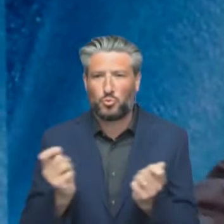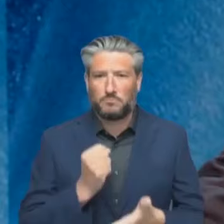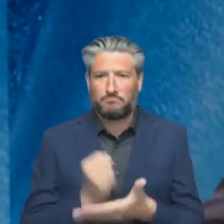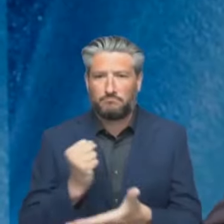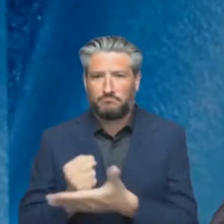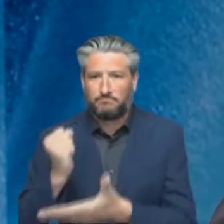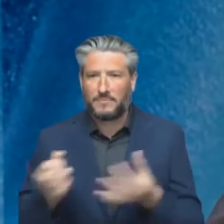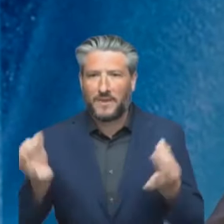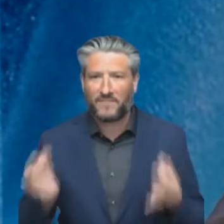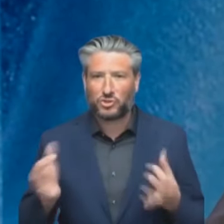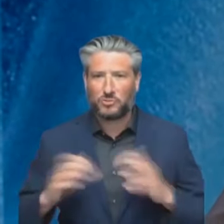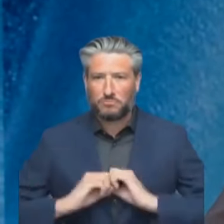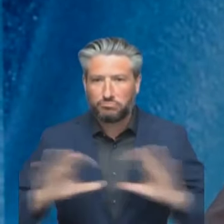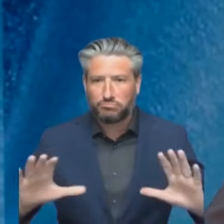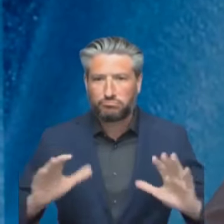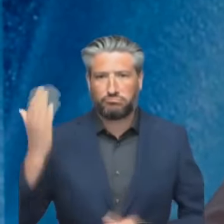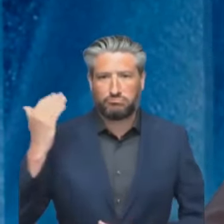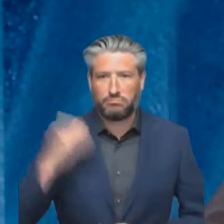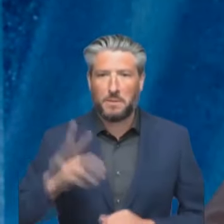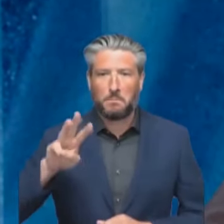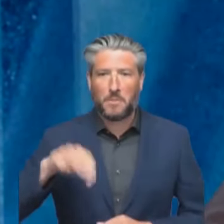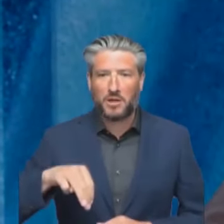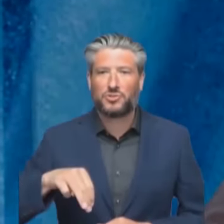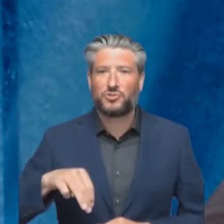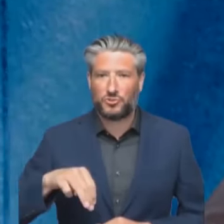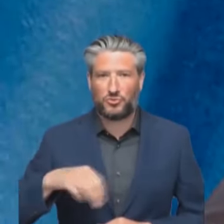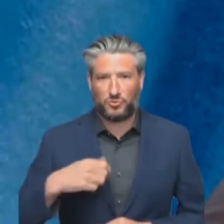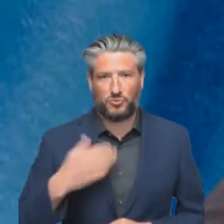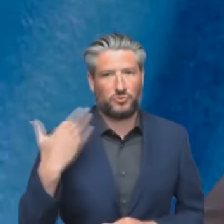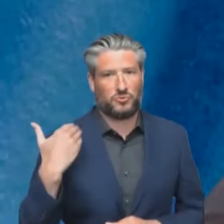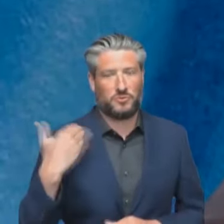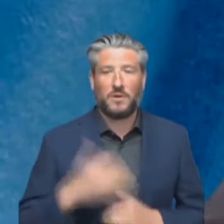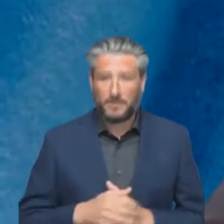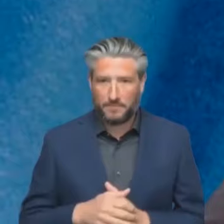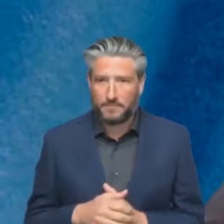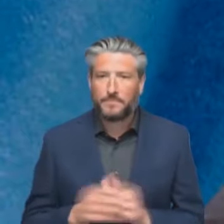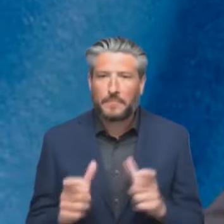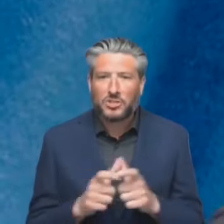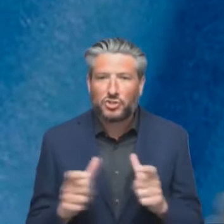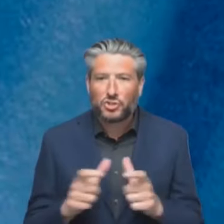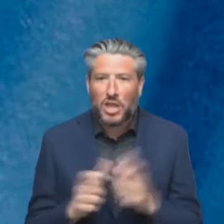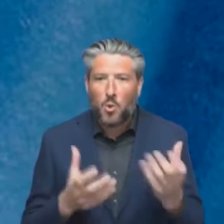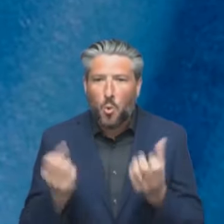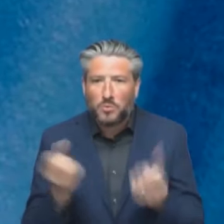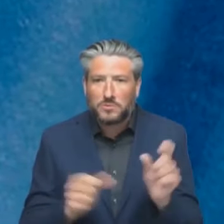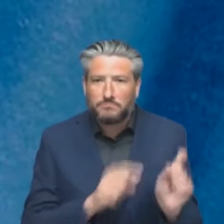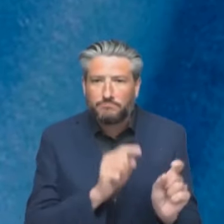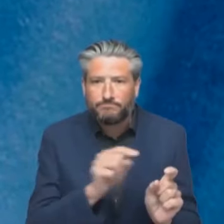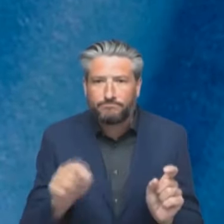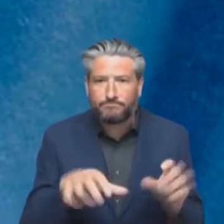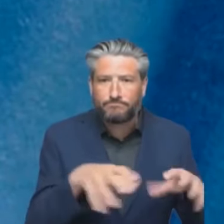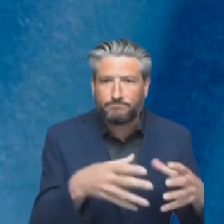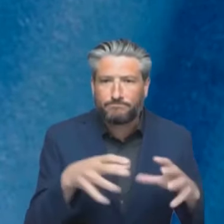March 2021. Registered shareholders, FCPE unit holders, and the statutory auditors